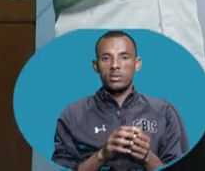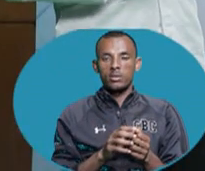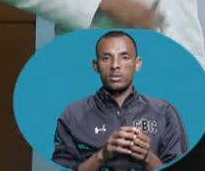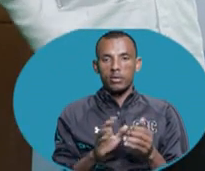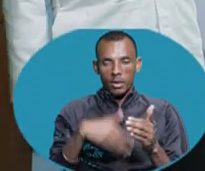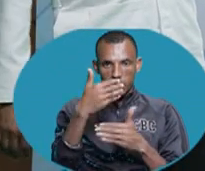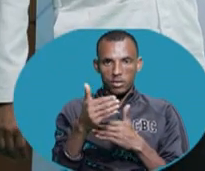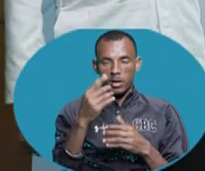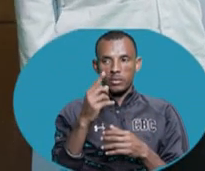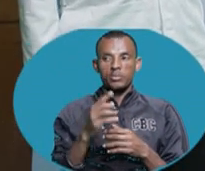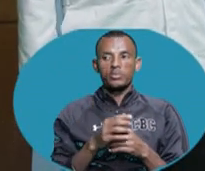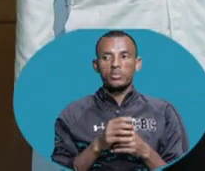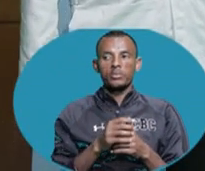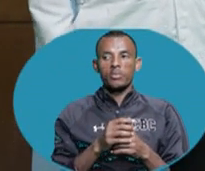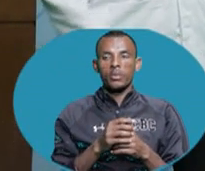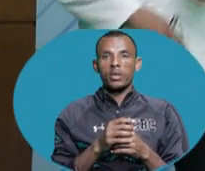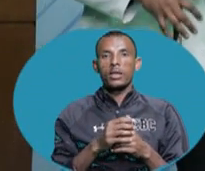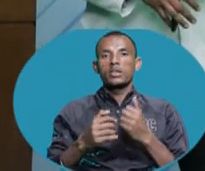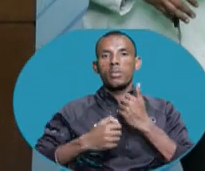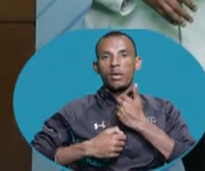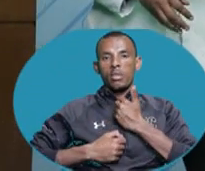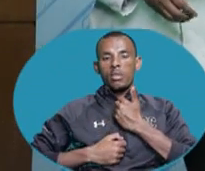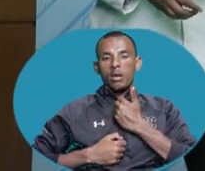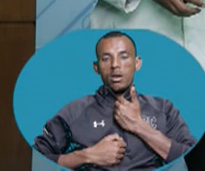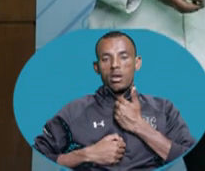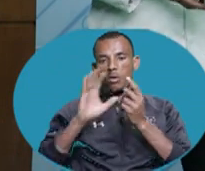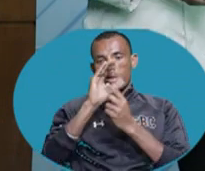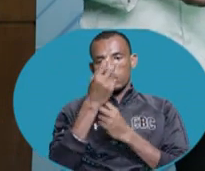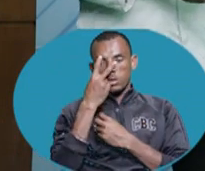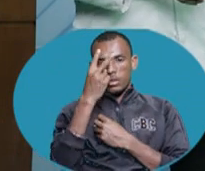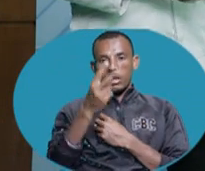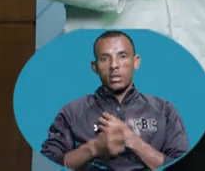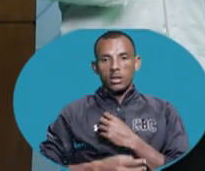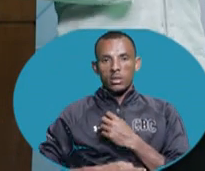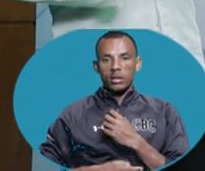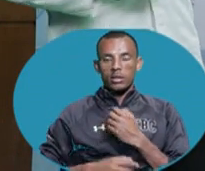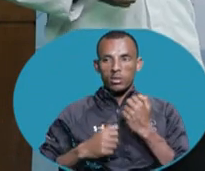The next one, the military aspect of the war.